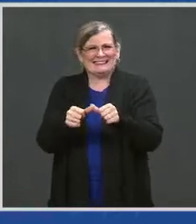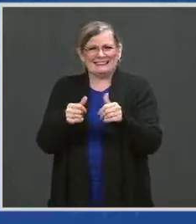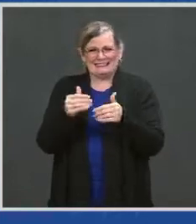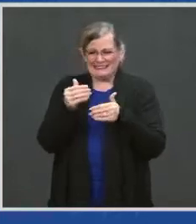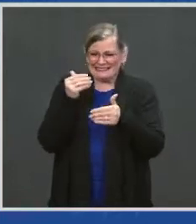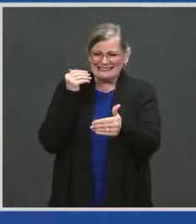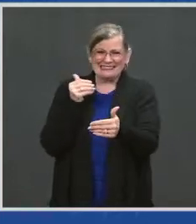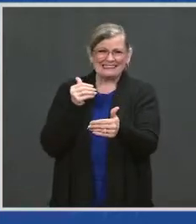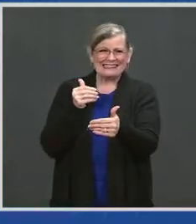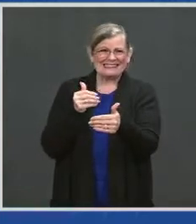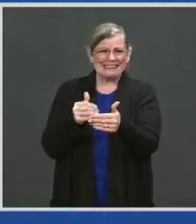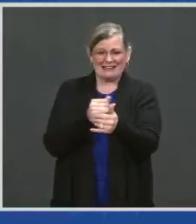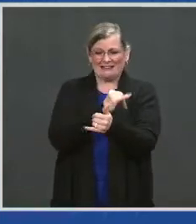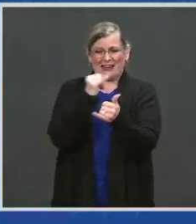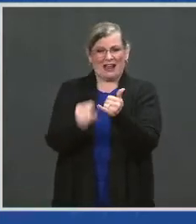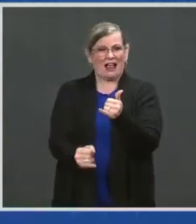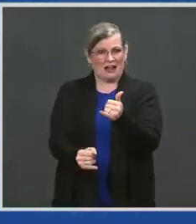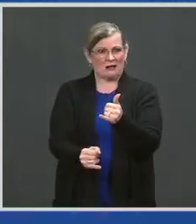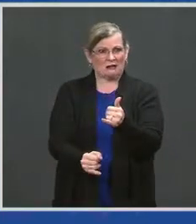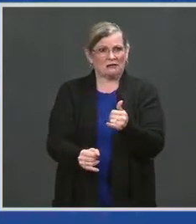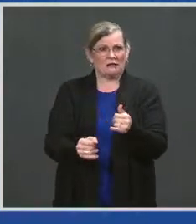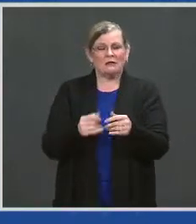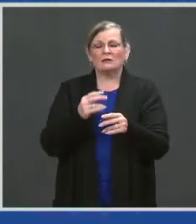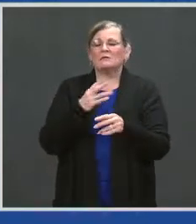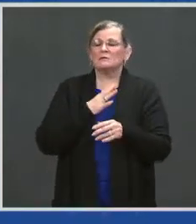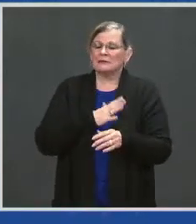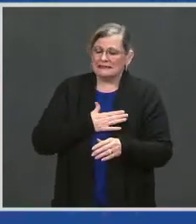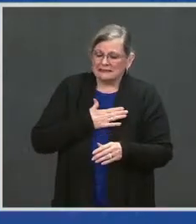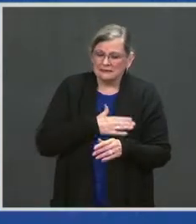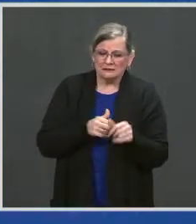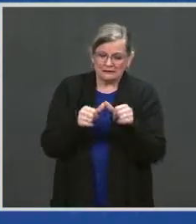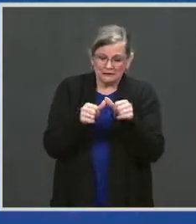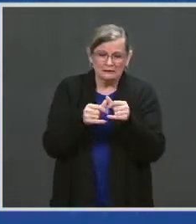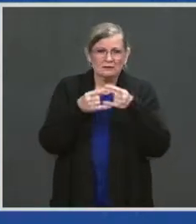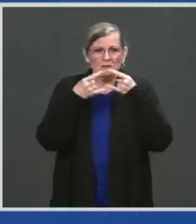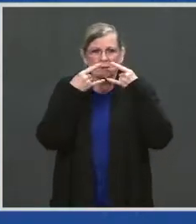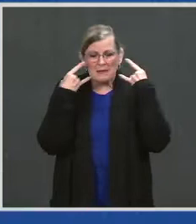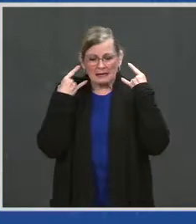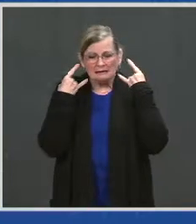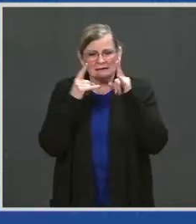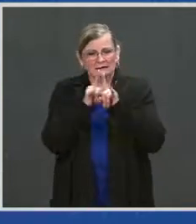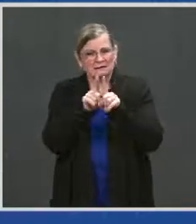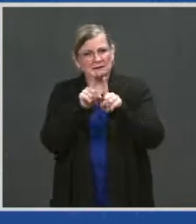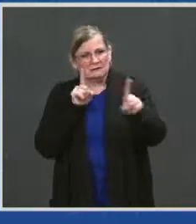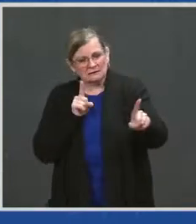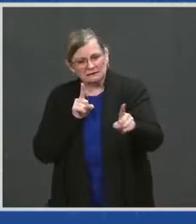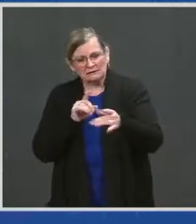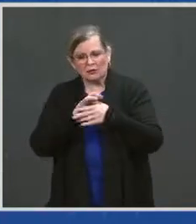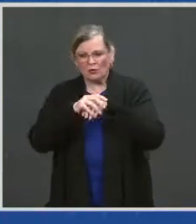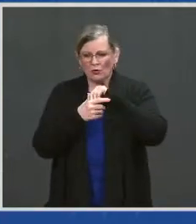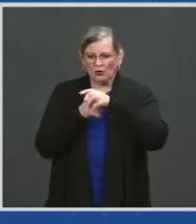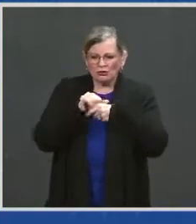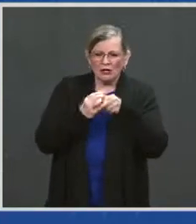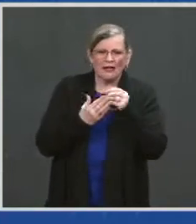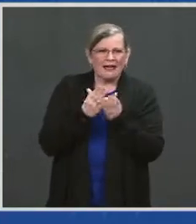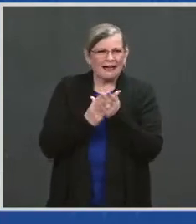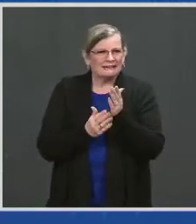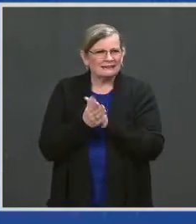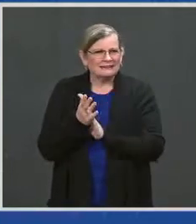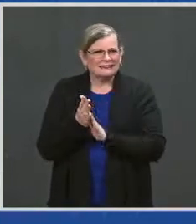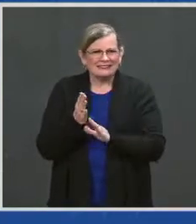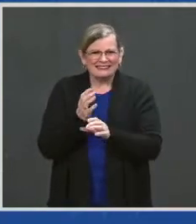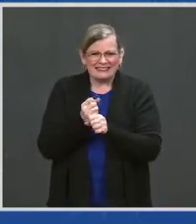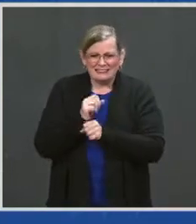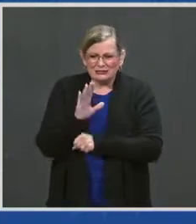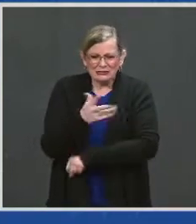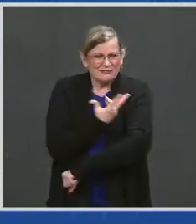mask. Keep safe distance from one another. Wash your hands. Get vaccinated when it's your